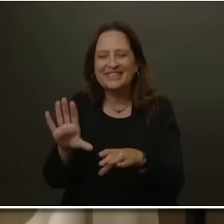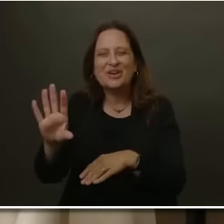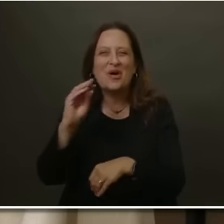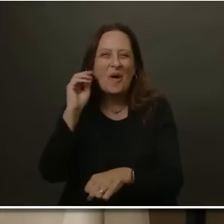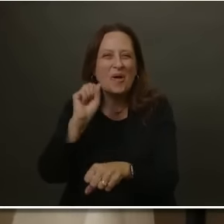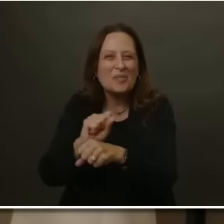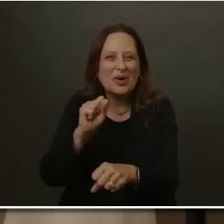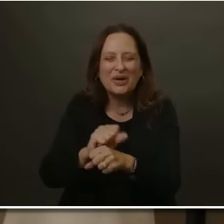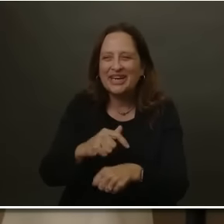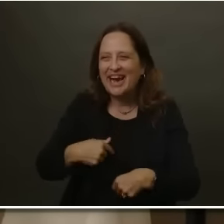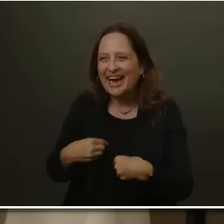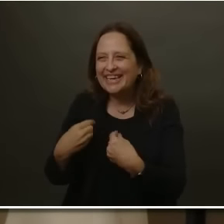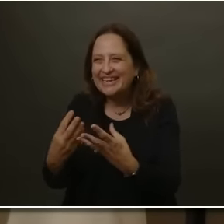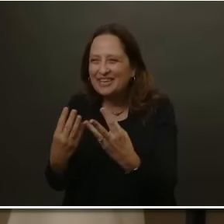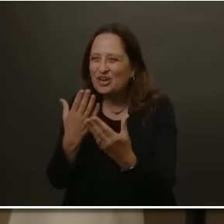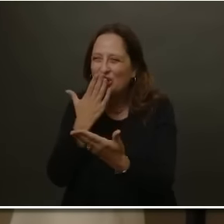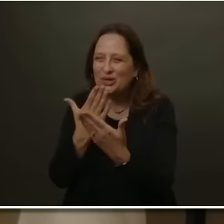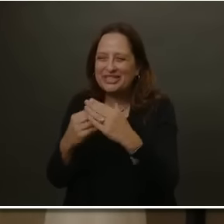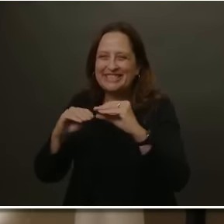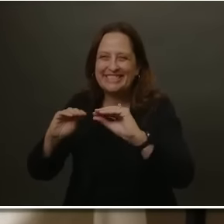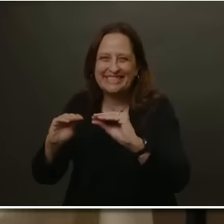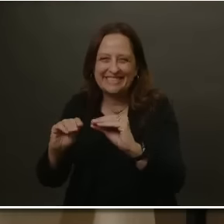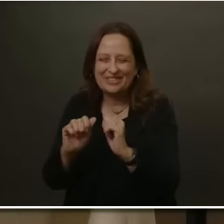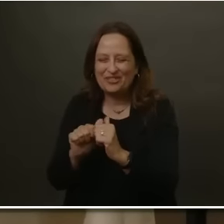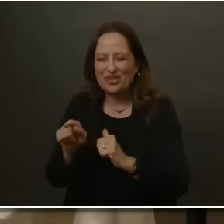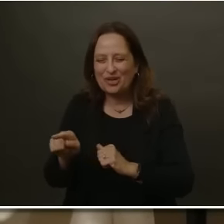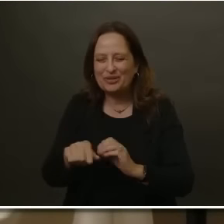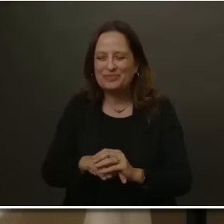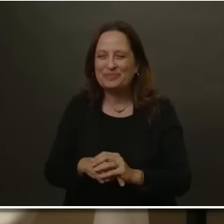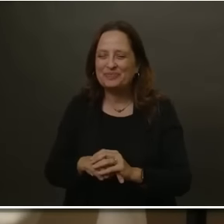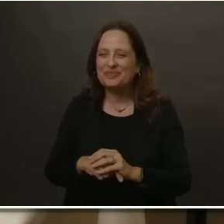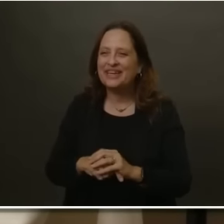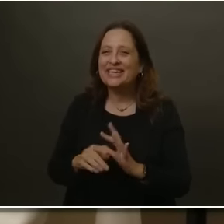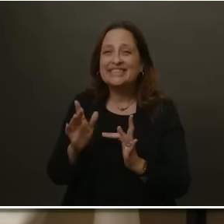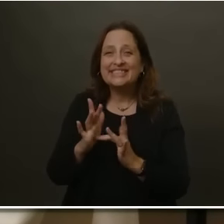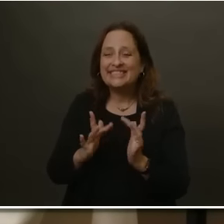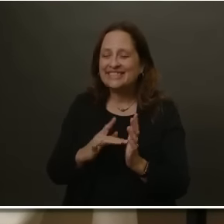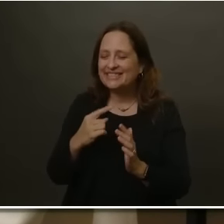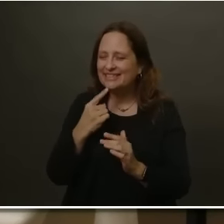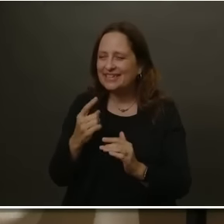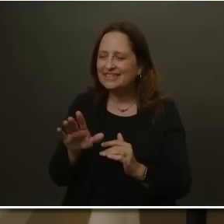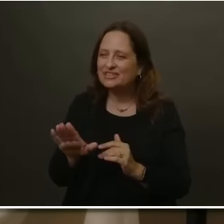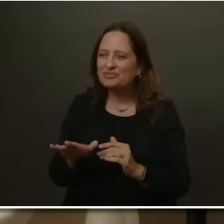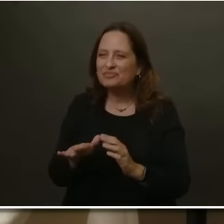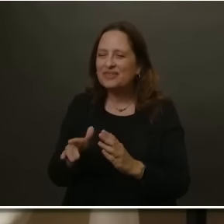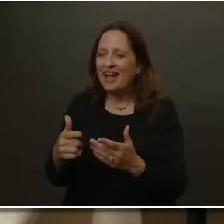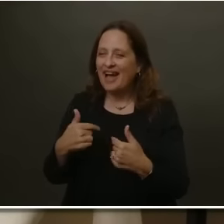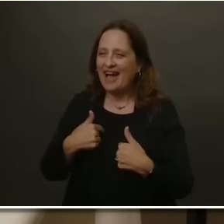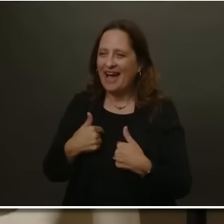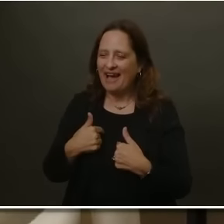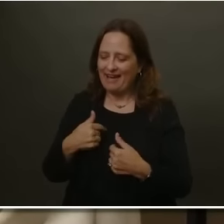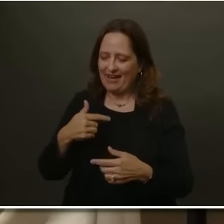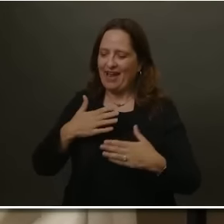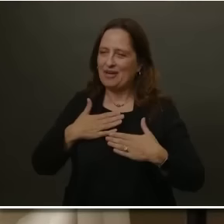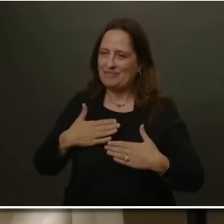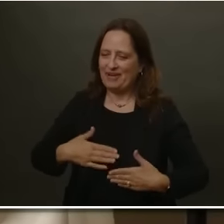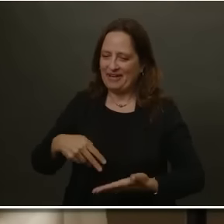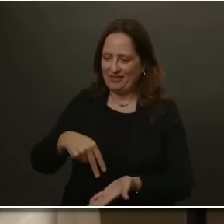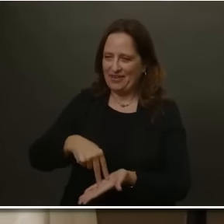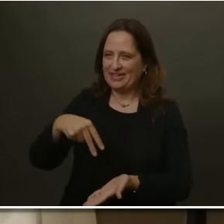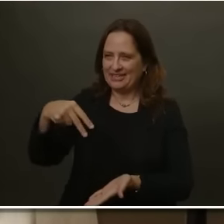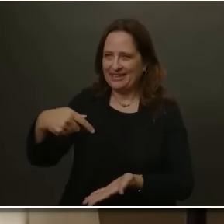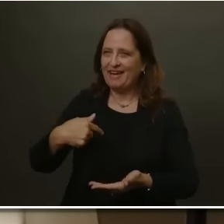can slip in a good teaching in here. And he says to her, I am resurrection